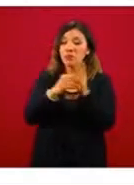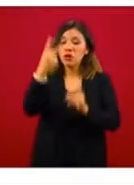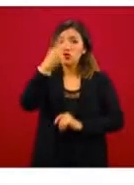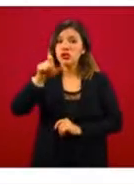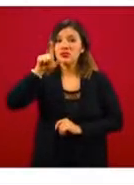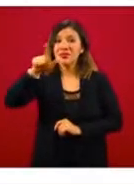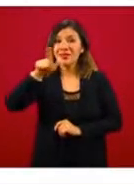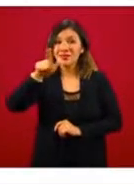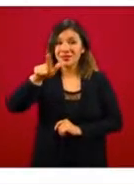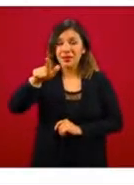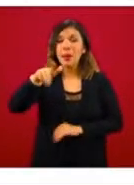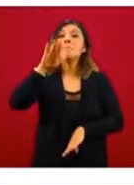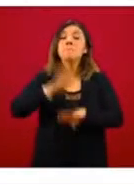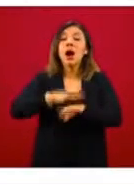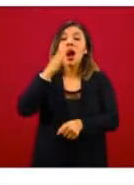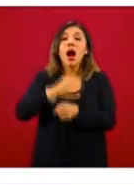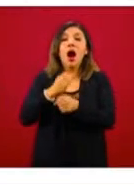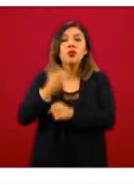professionals. So there's